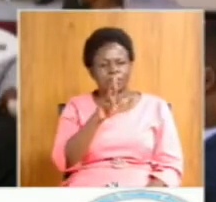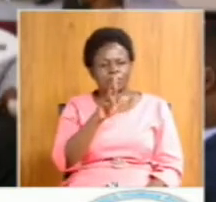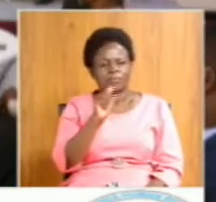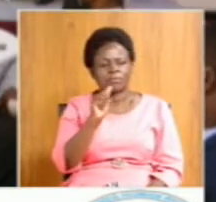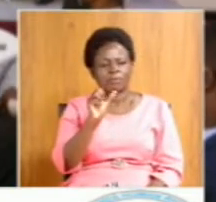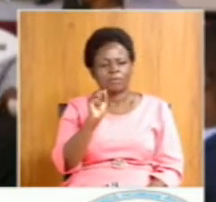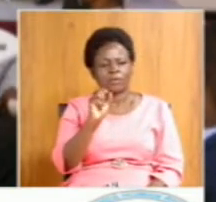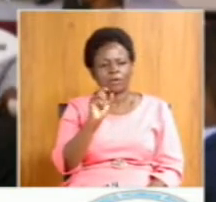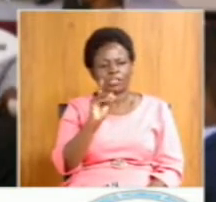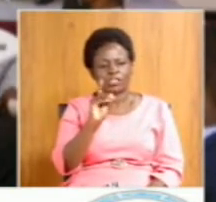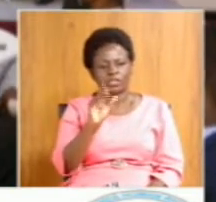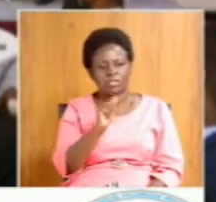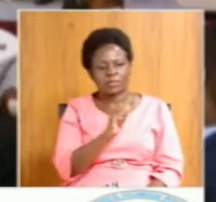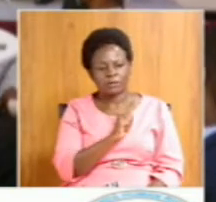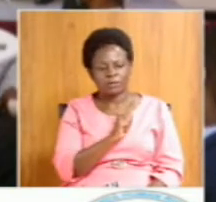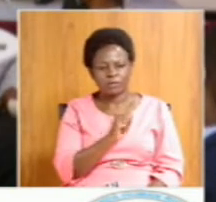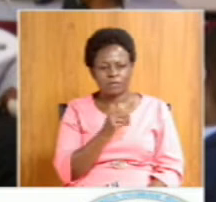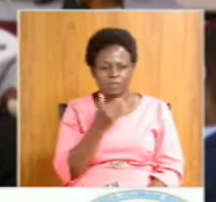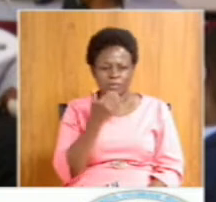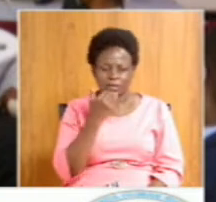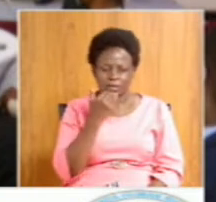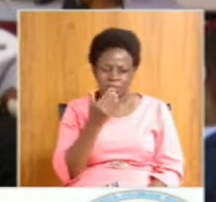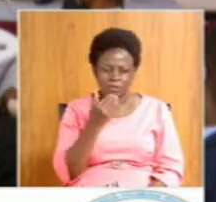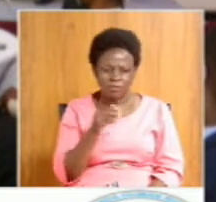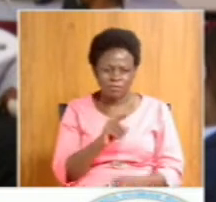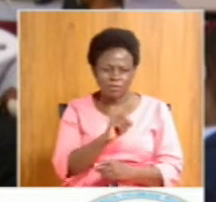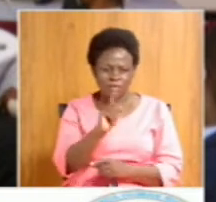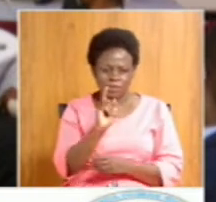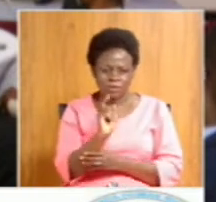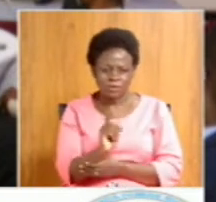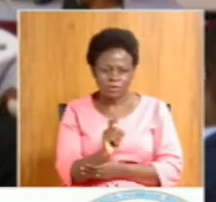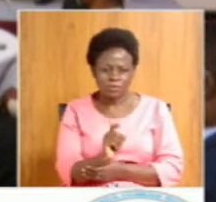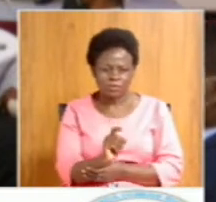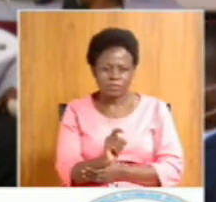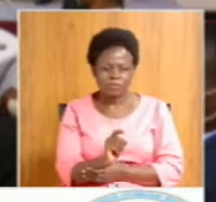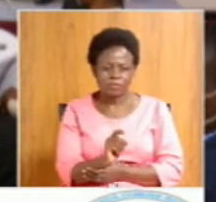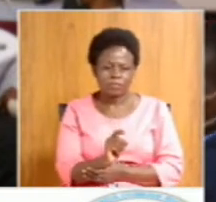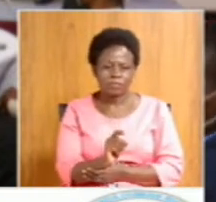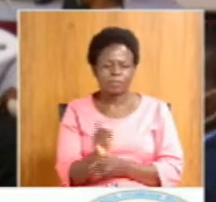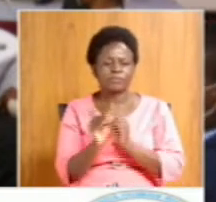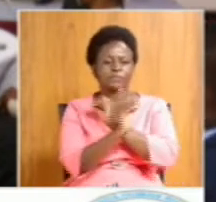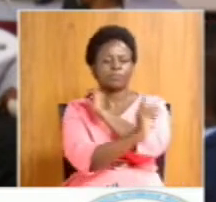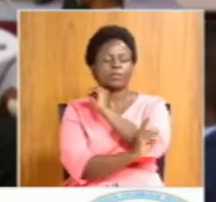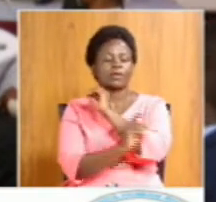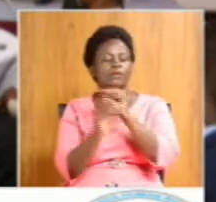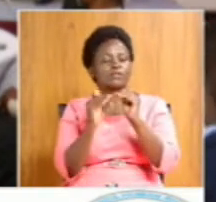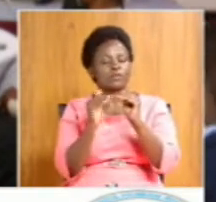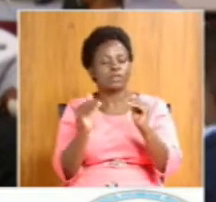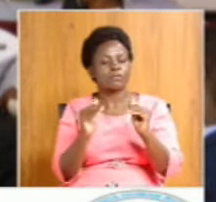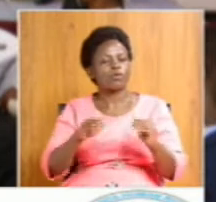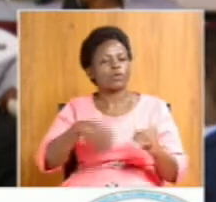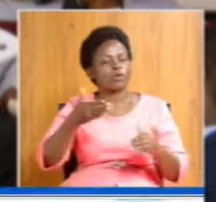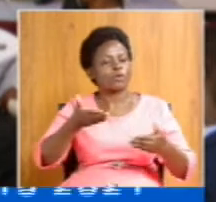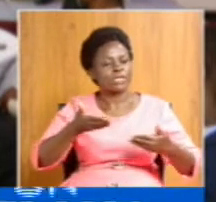Thank Thank you so much for the question. At the district level, we always